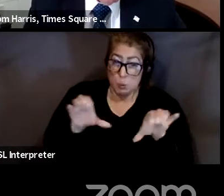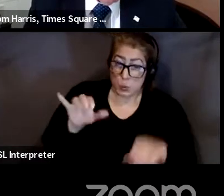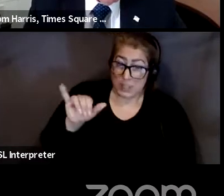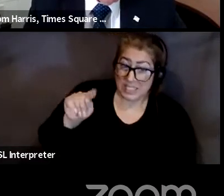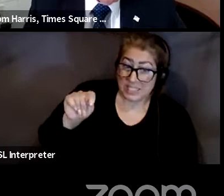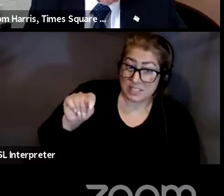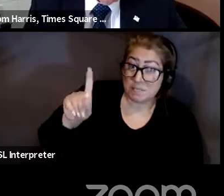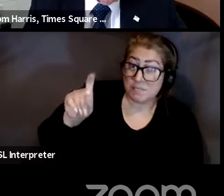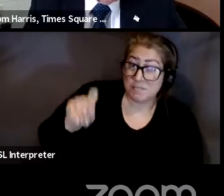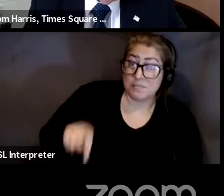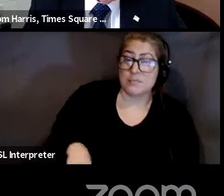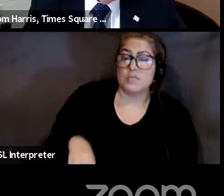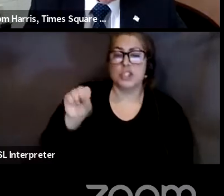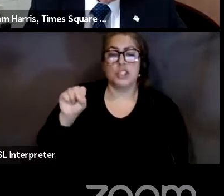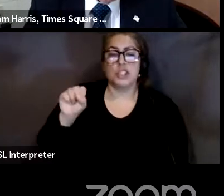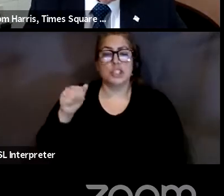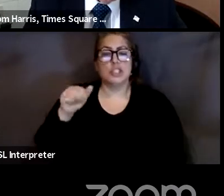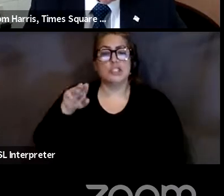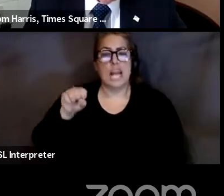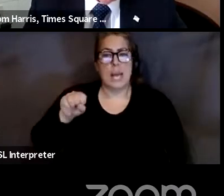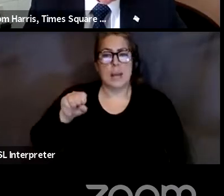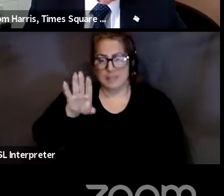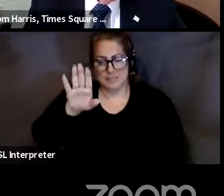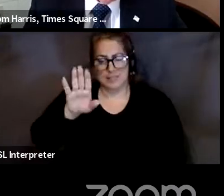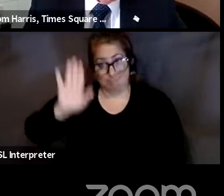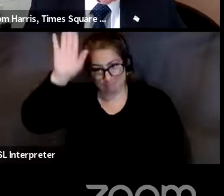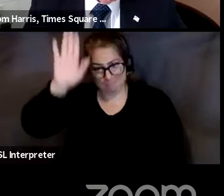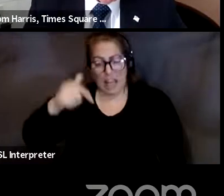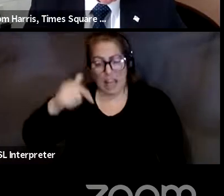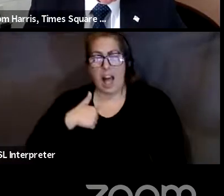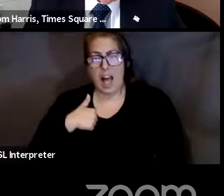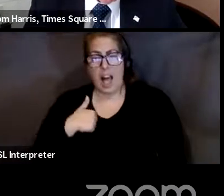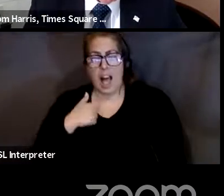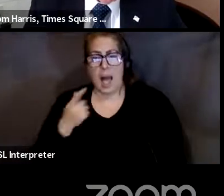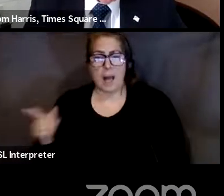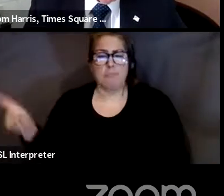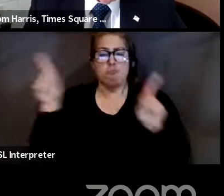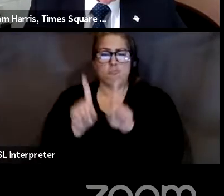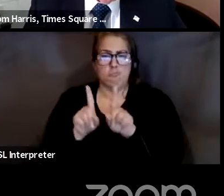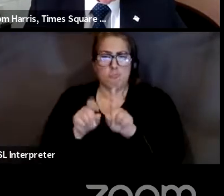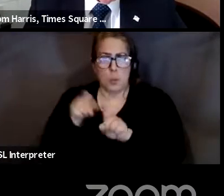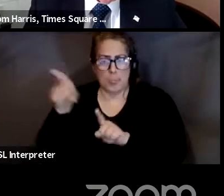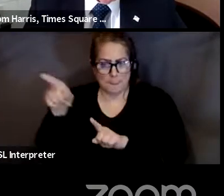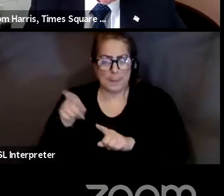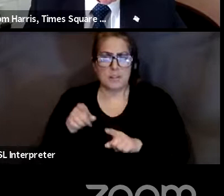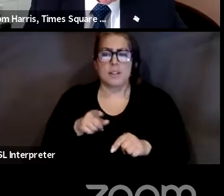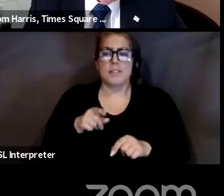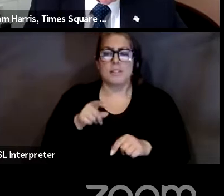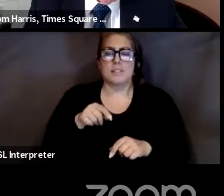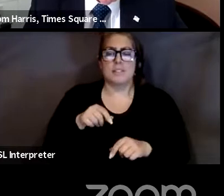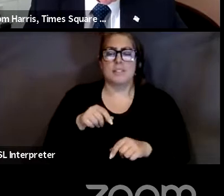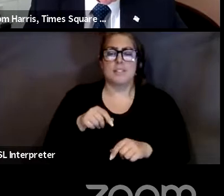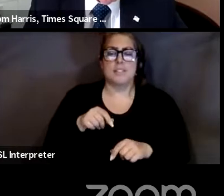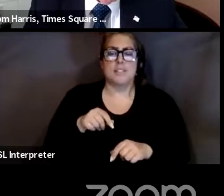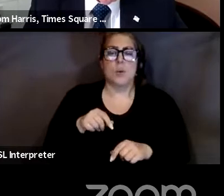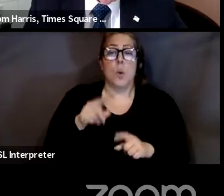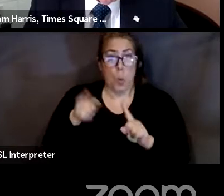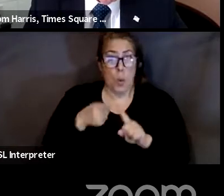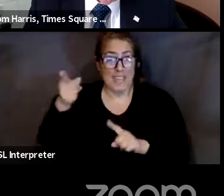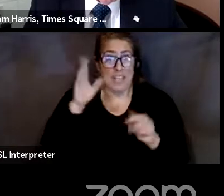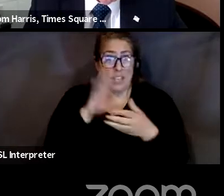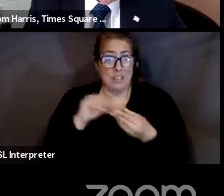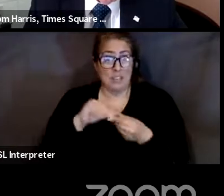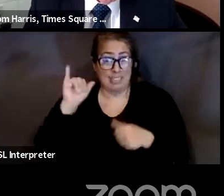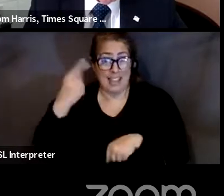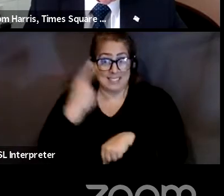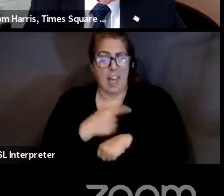Anyone? Well, you know, I stood with him when he spoke on the conversion of the access to converting